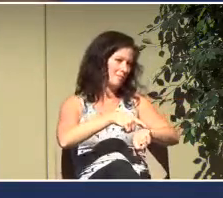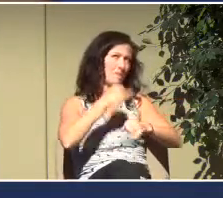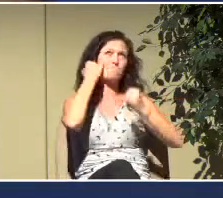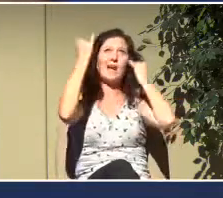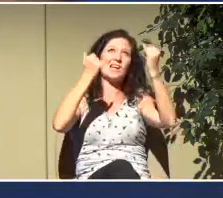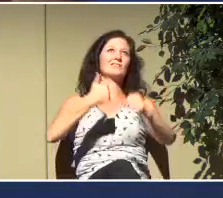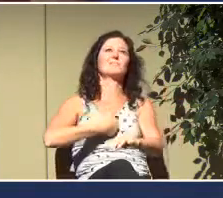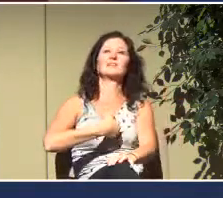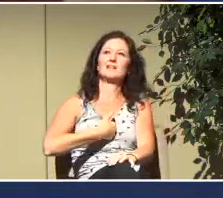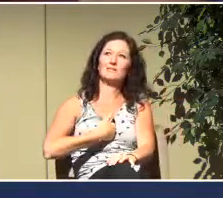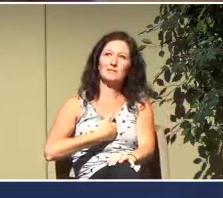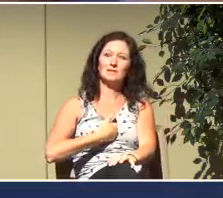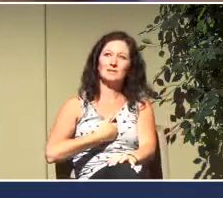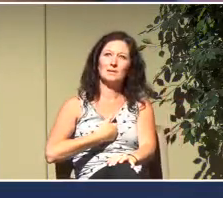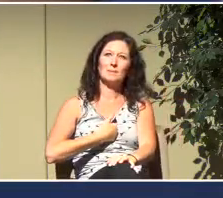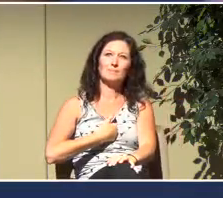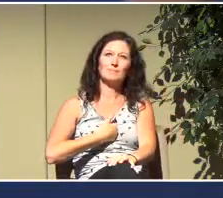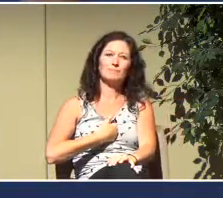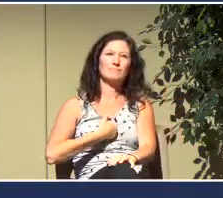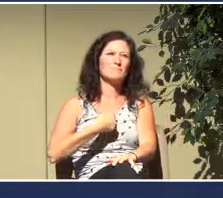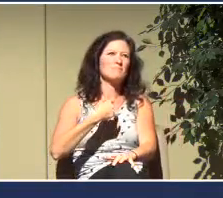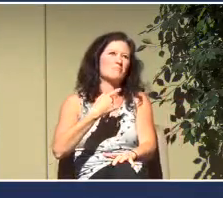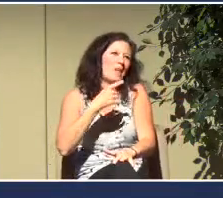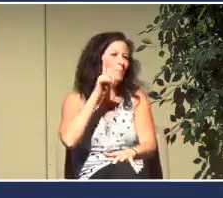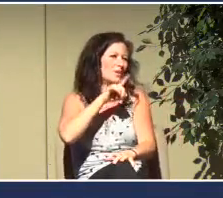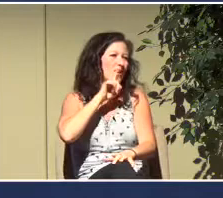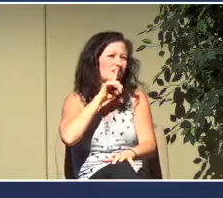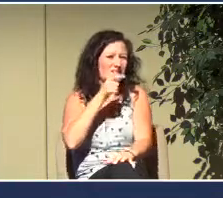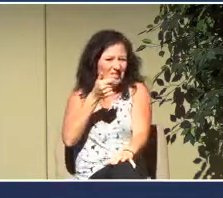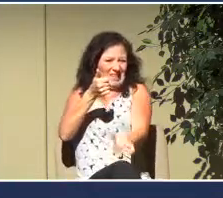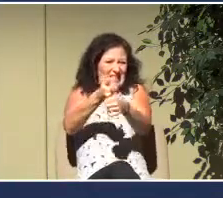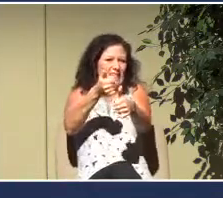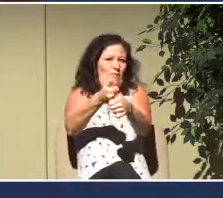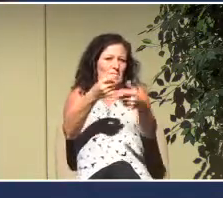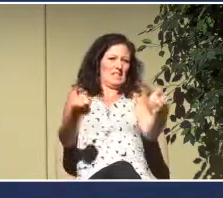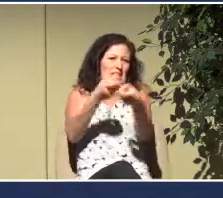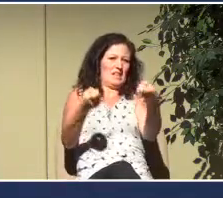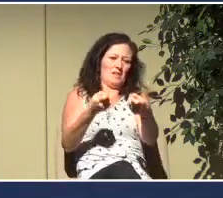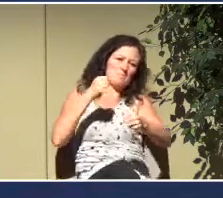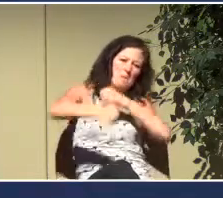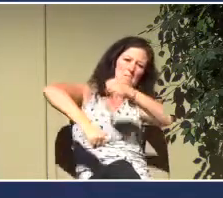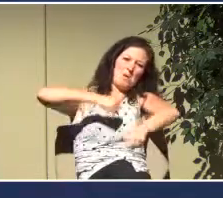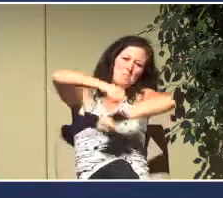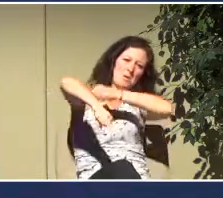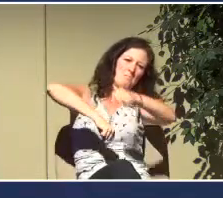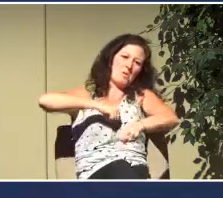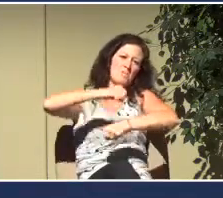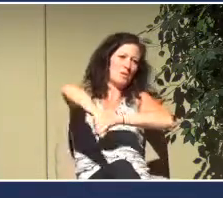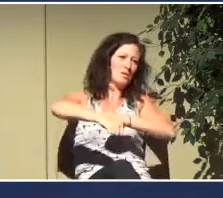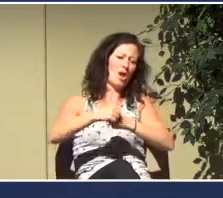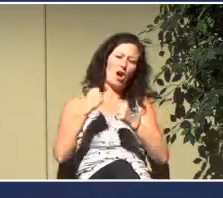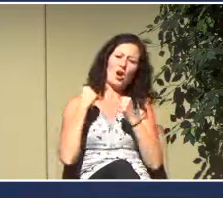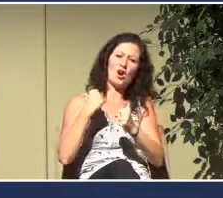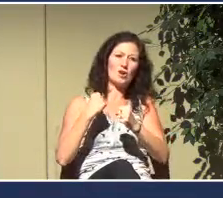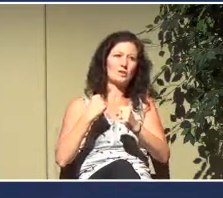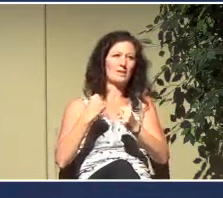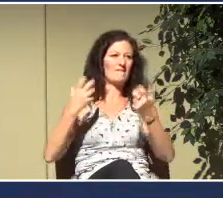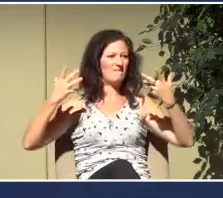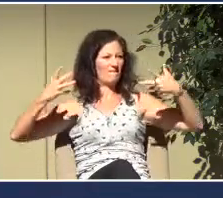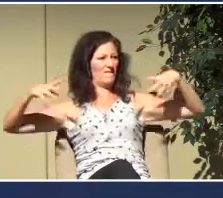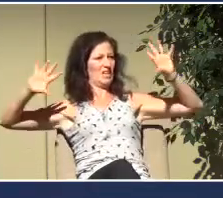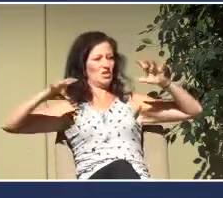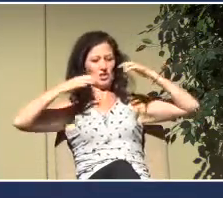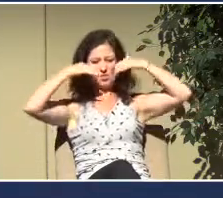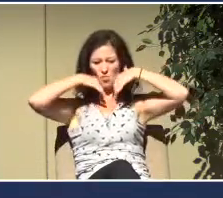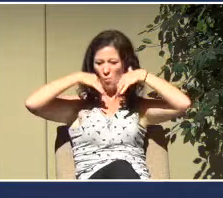sometimes that this punching bag represented my sin. So I was pounding it the hardest that I could. I'd finish all